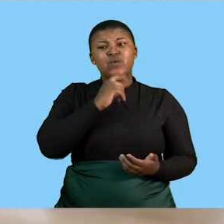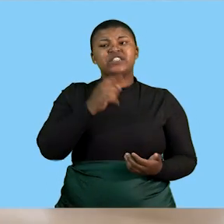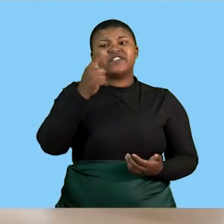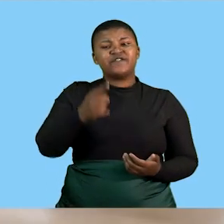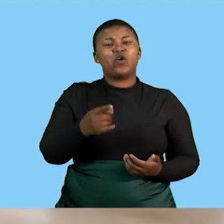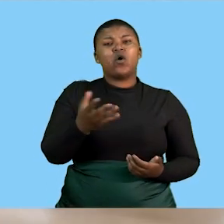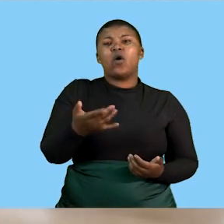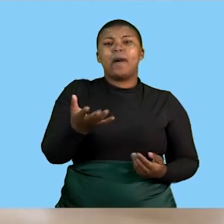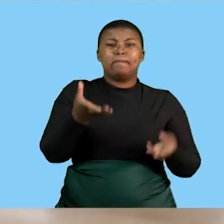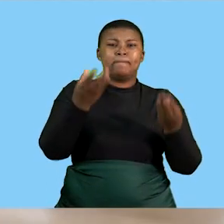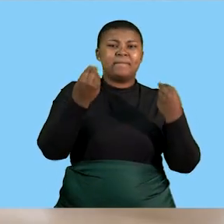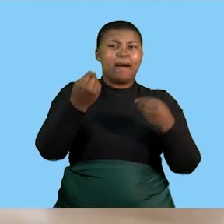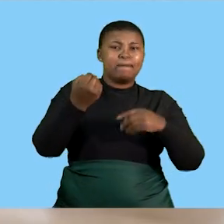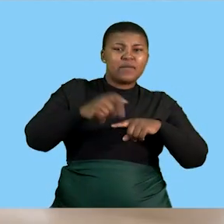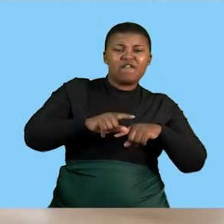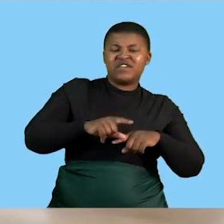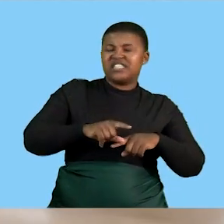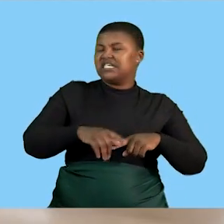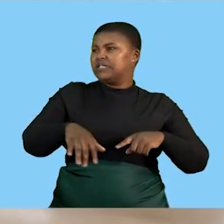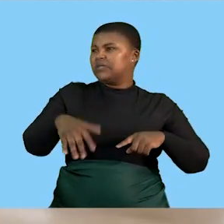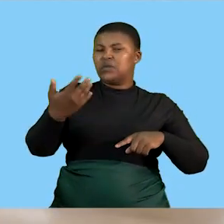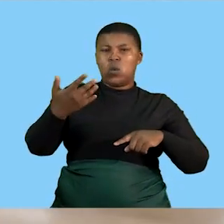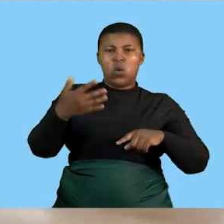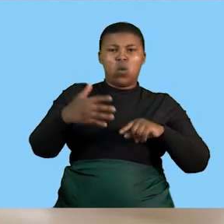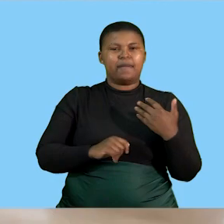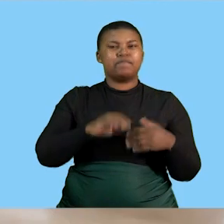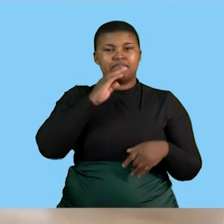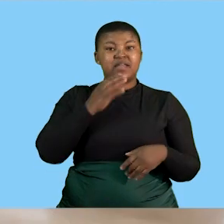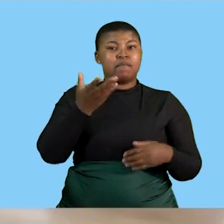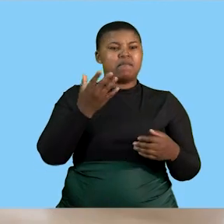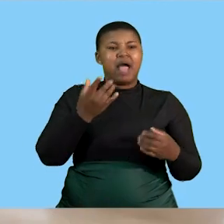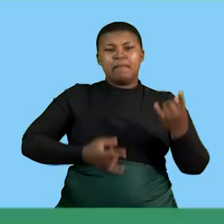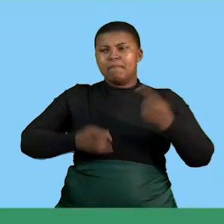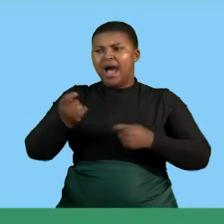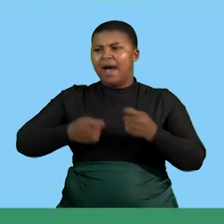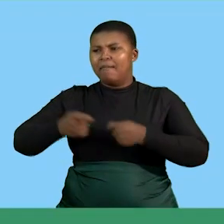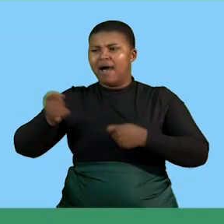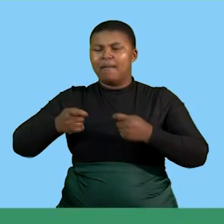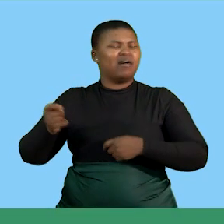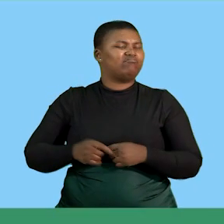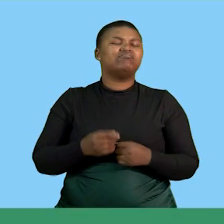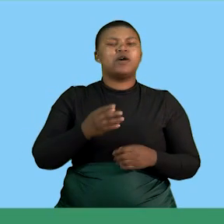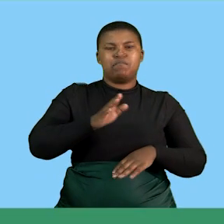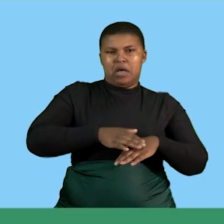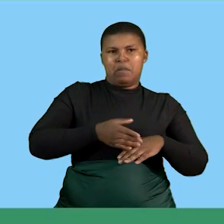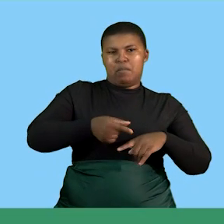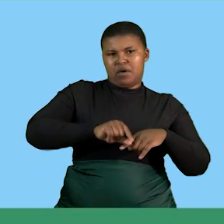being CBOs, NGOs, unions, regulators, and strategic